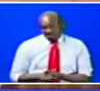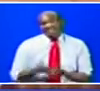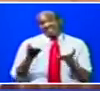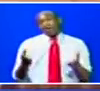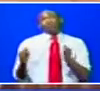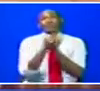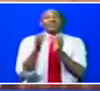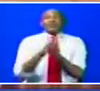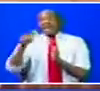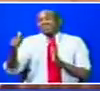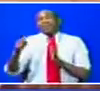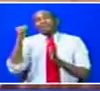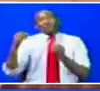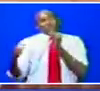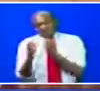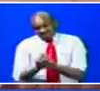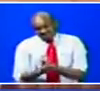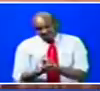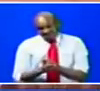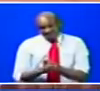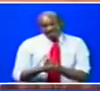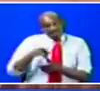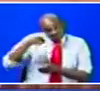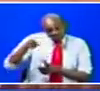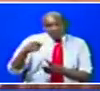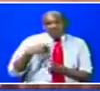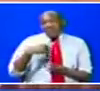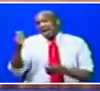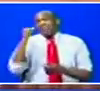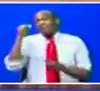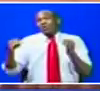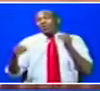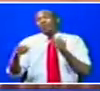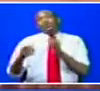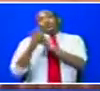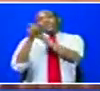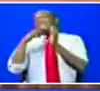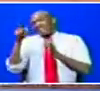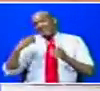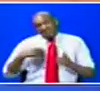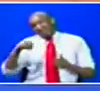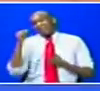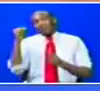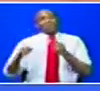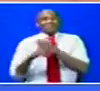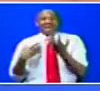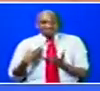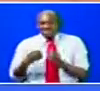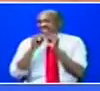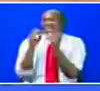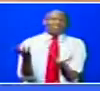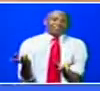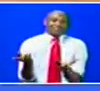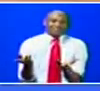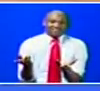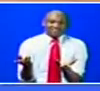with affiliates, qualify. Affiliates have added even parties which Jubilee claims to be their affiliates, and they don't even have a registered